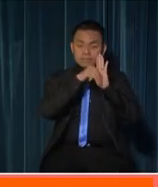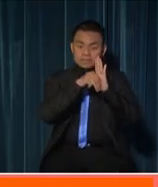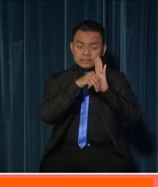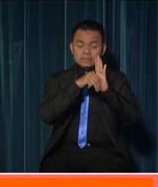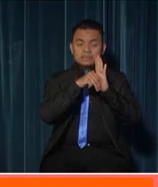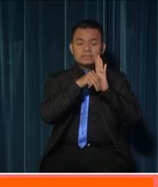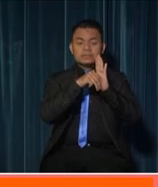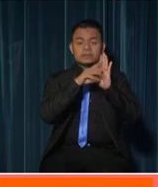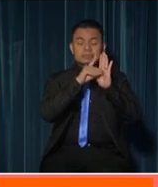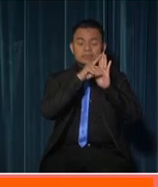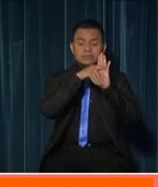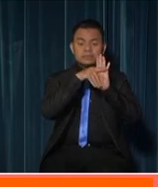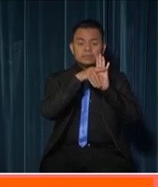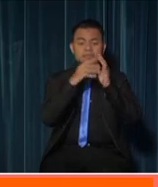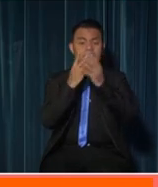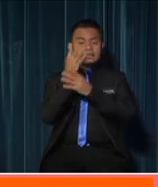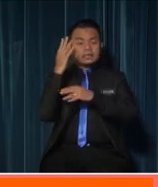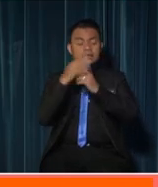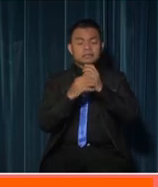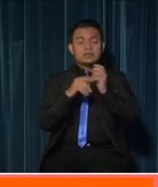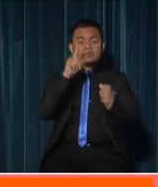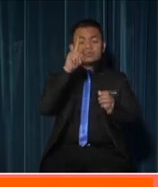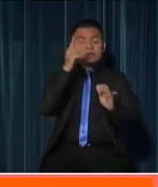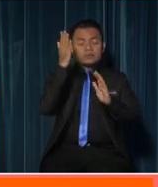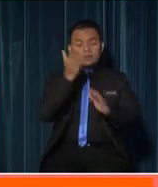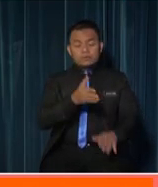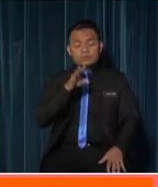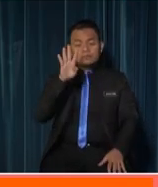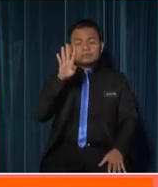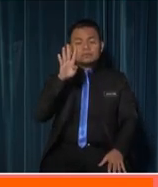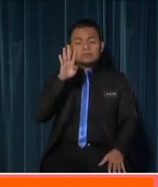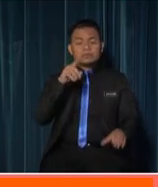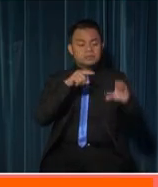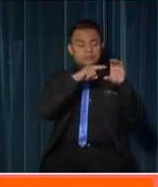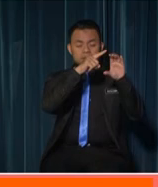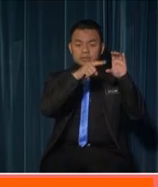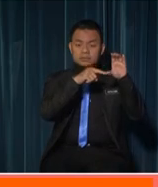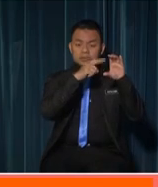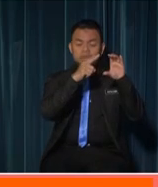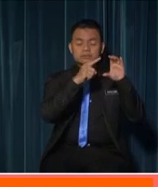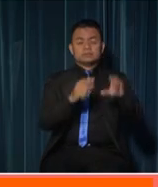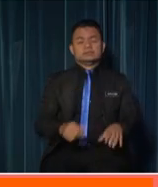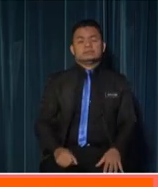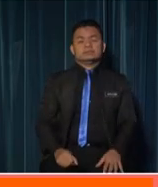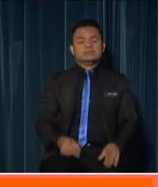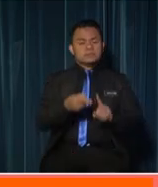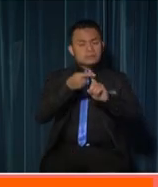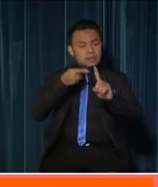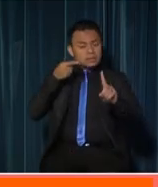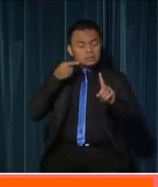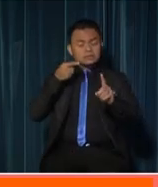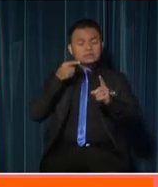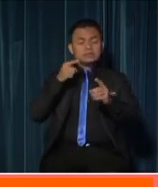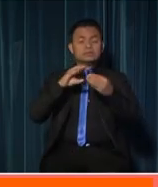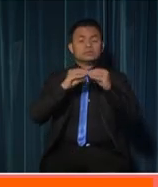1/4 of the clock face in clockwise from number 12 to